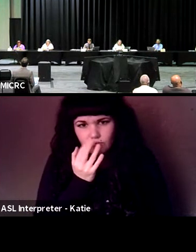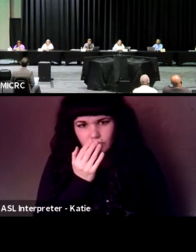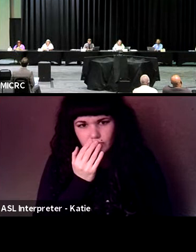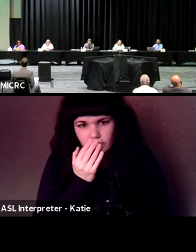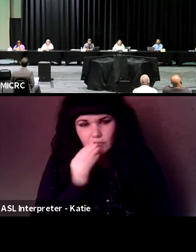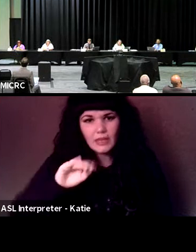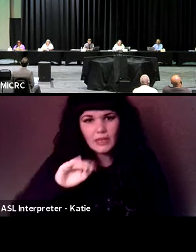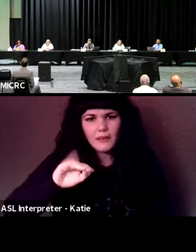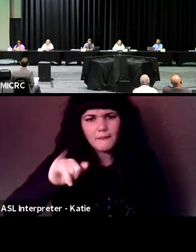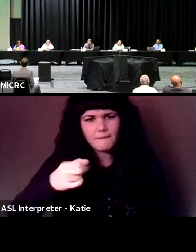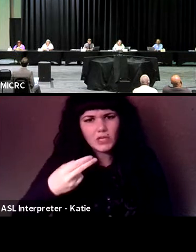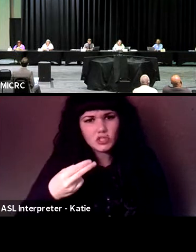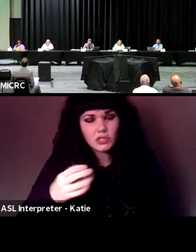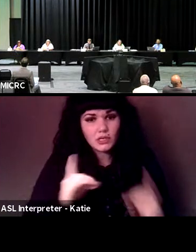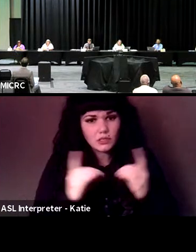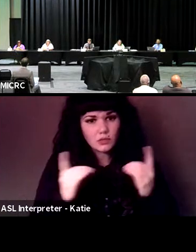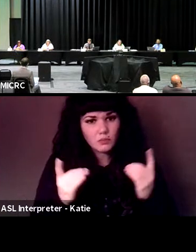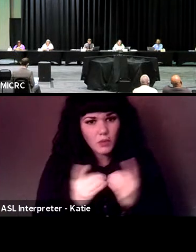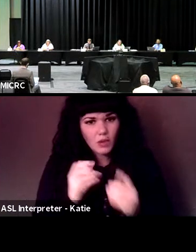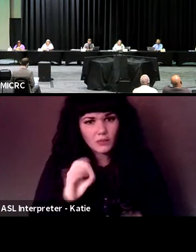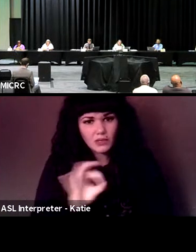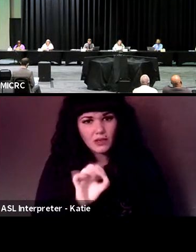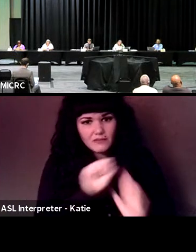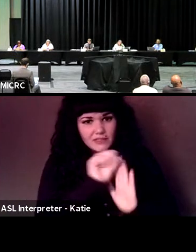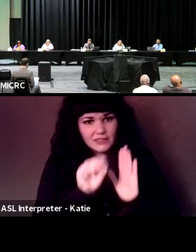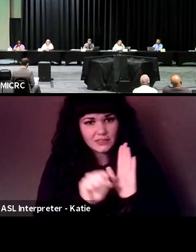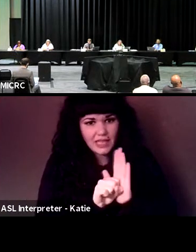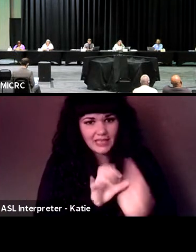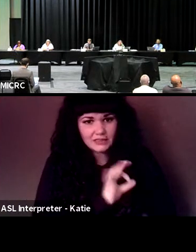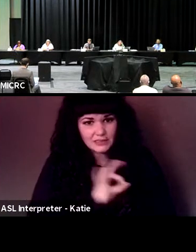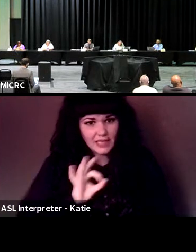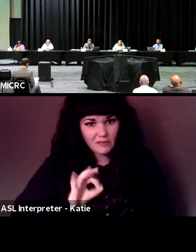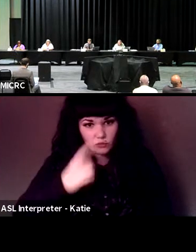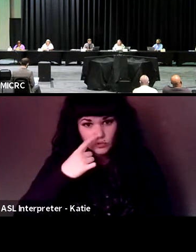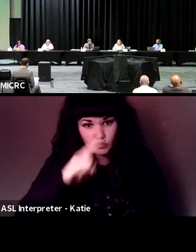Michigan Department of State staff, can we do a roll call vote?